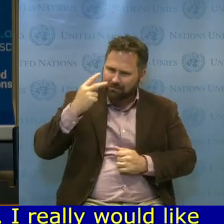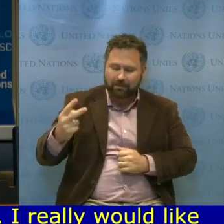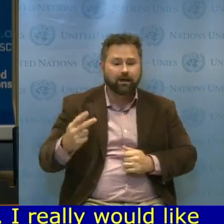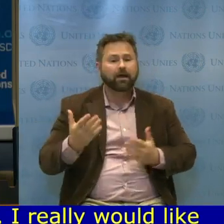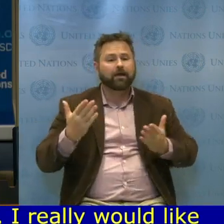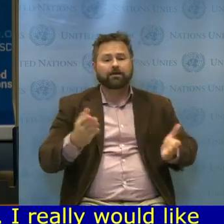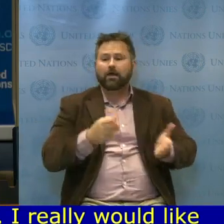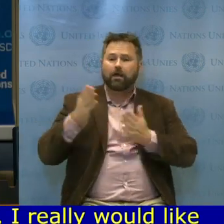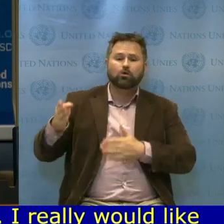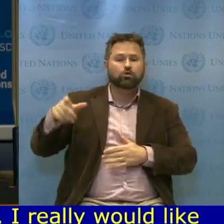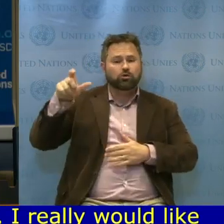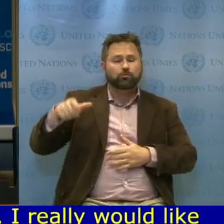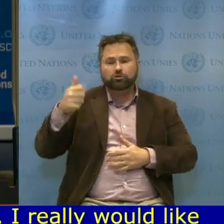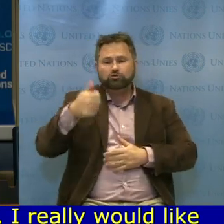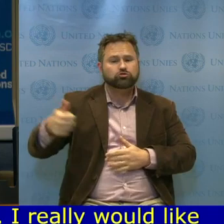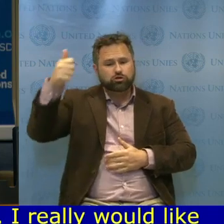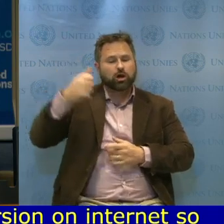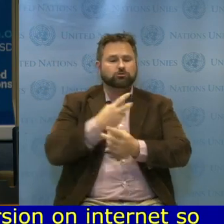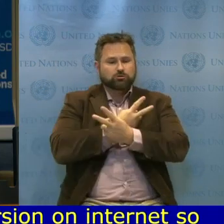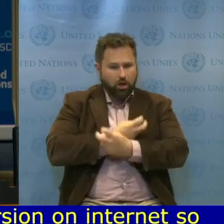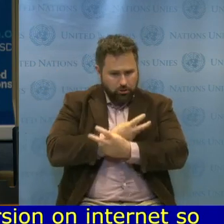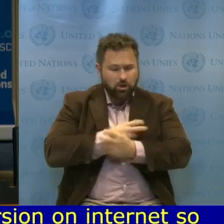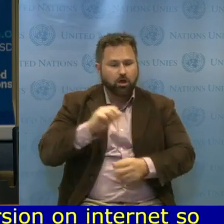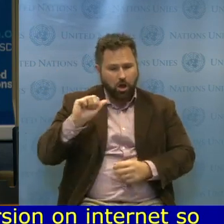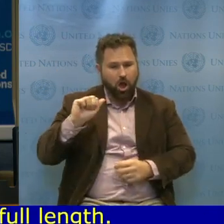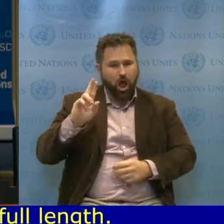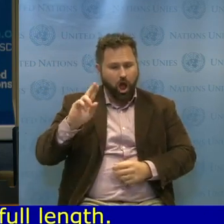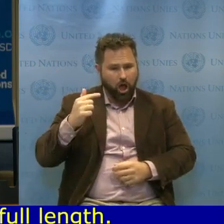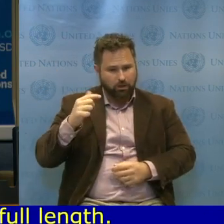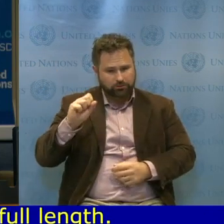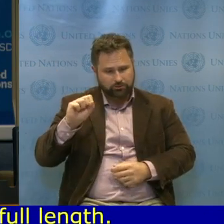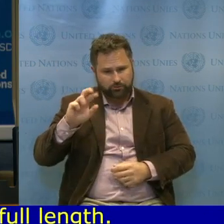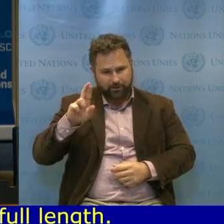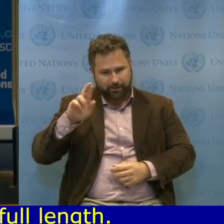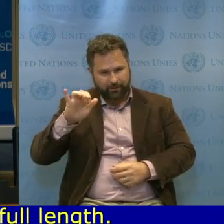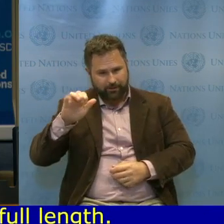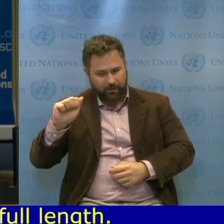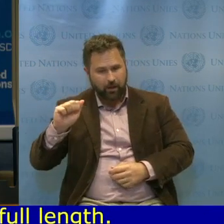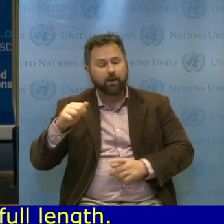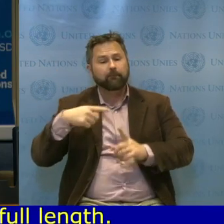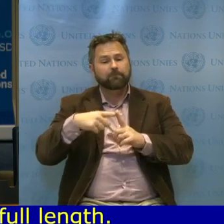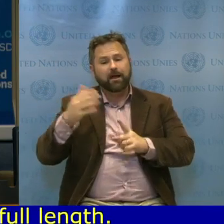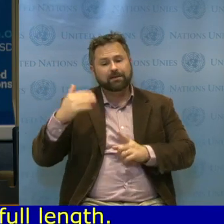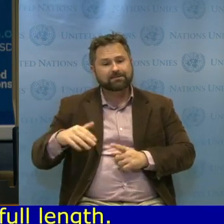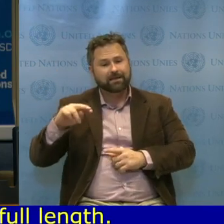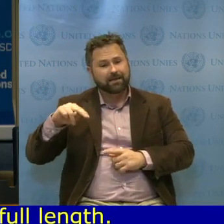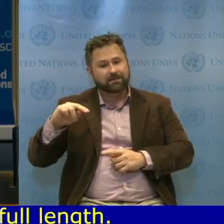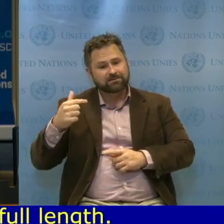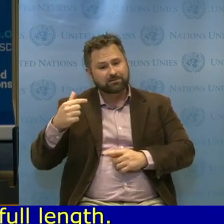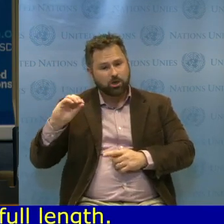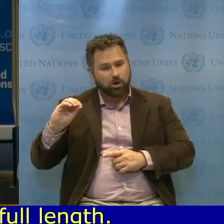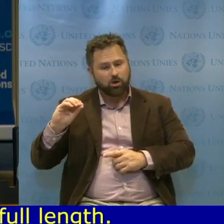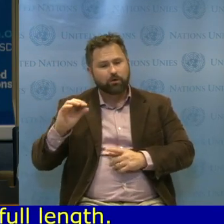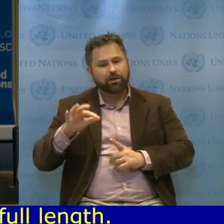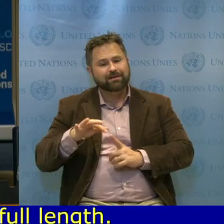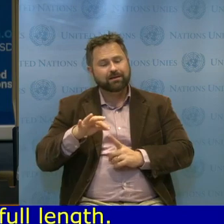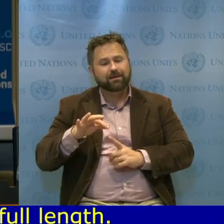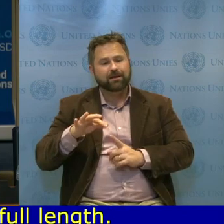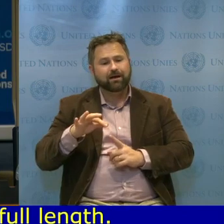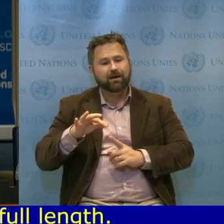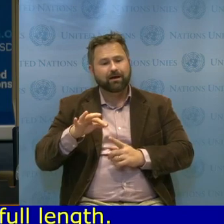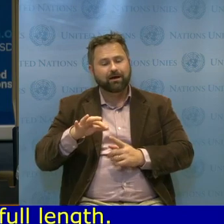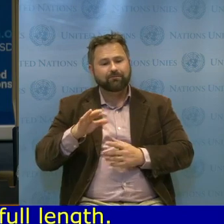Chargé d'Affaires of Austria, followed by NGO Special Olympics International.